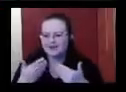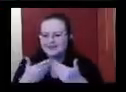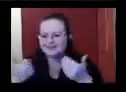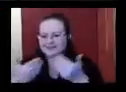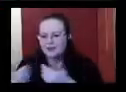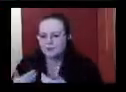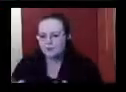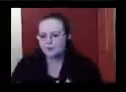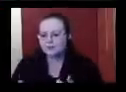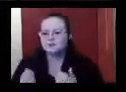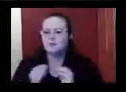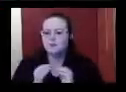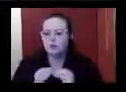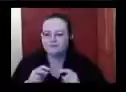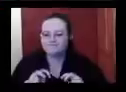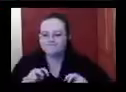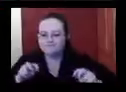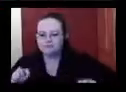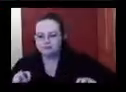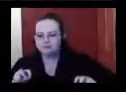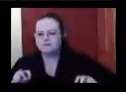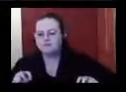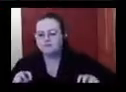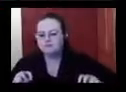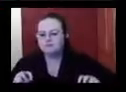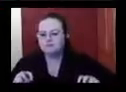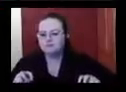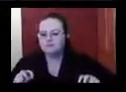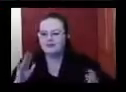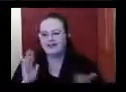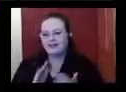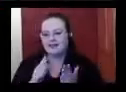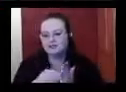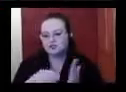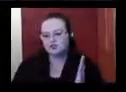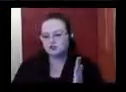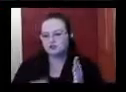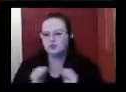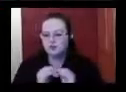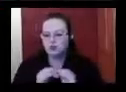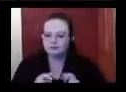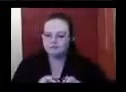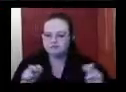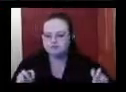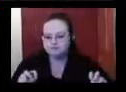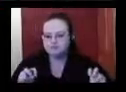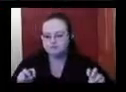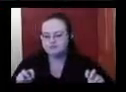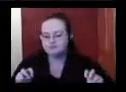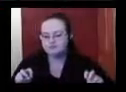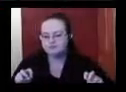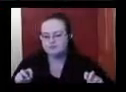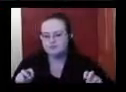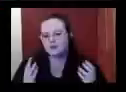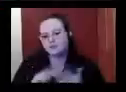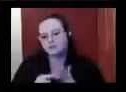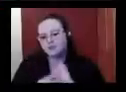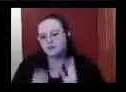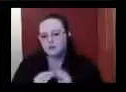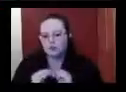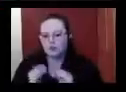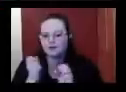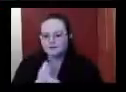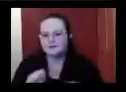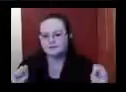would have a better opportunity to maintain distancing and be able to help ensure the health and safety of